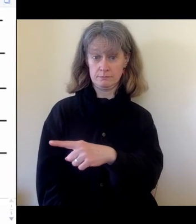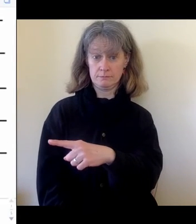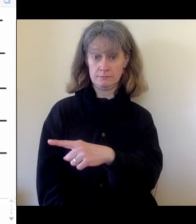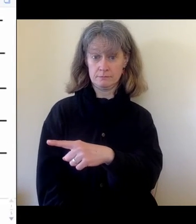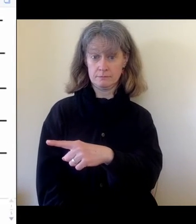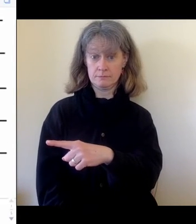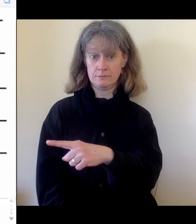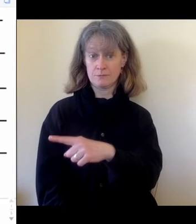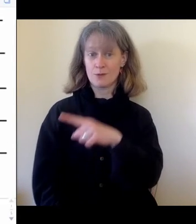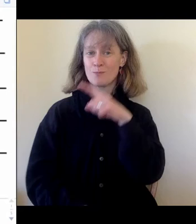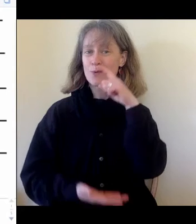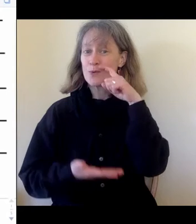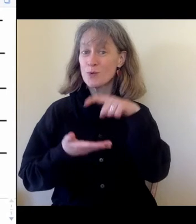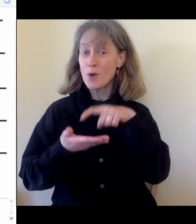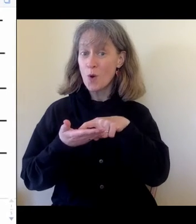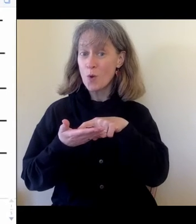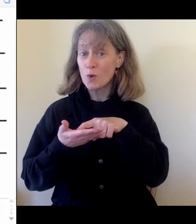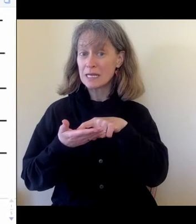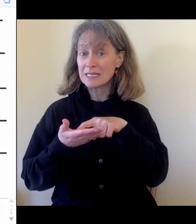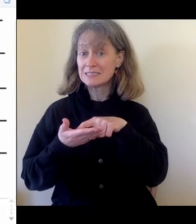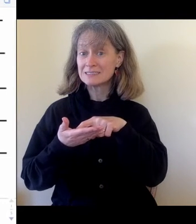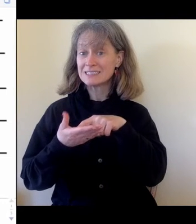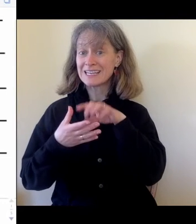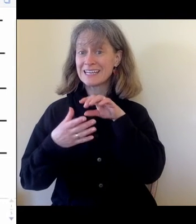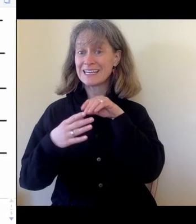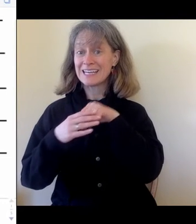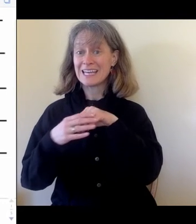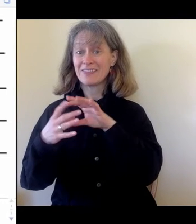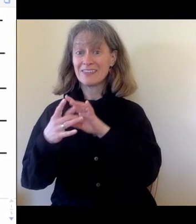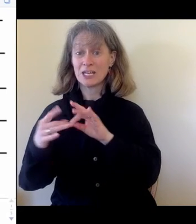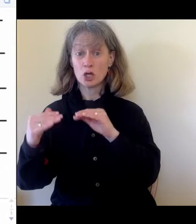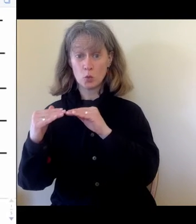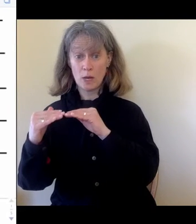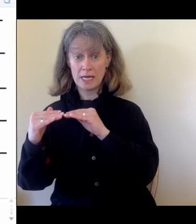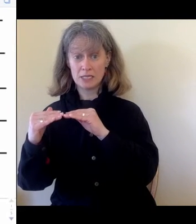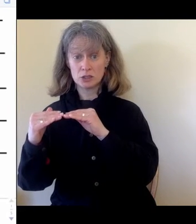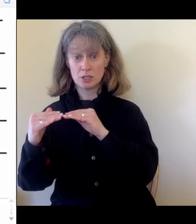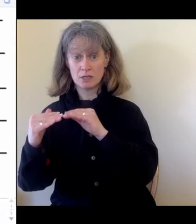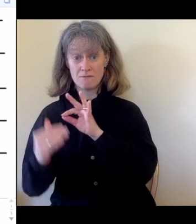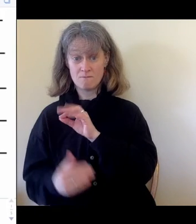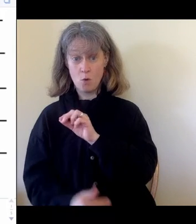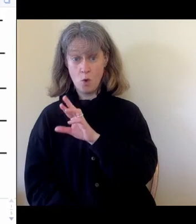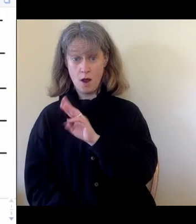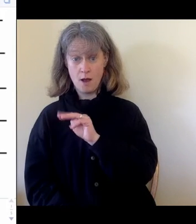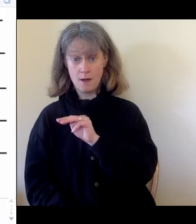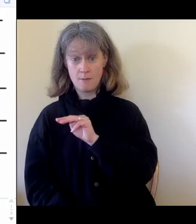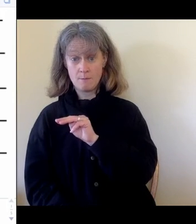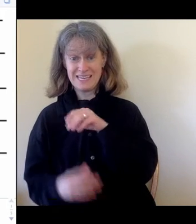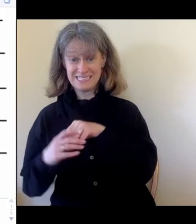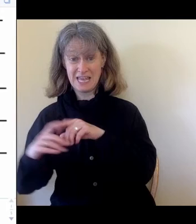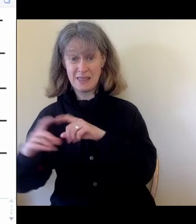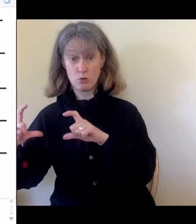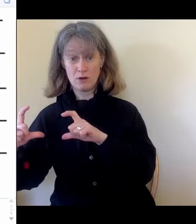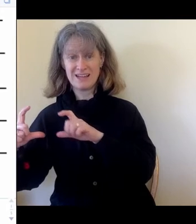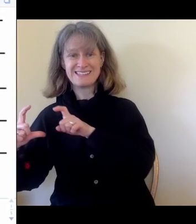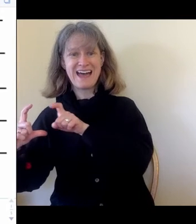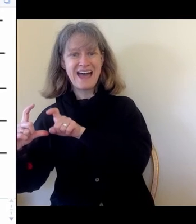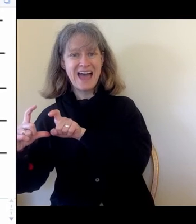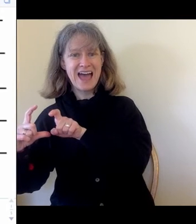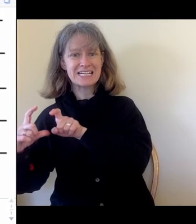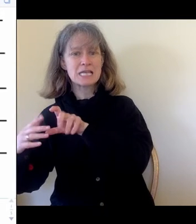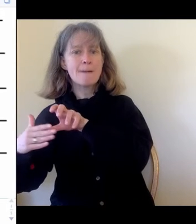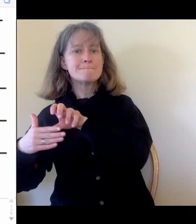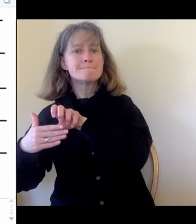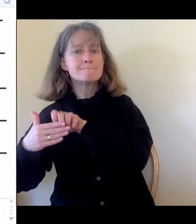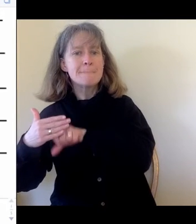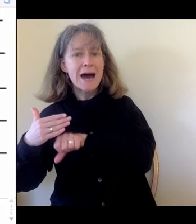Notice in the parentheses for x minus m, we need to have that